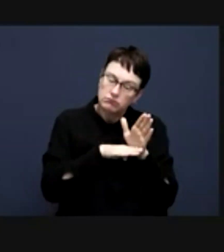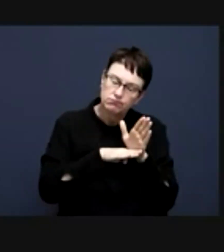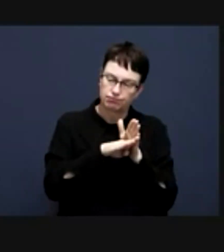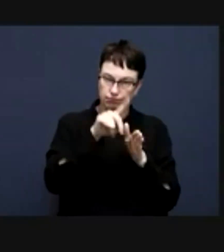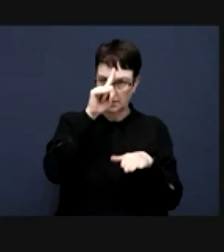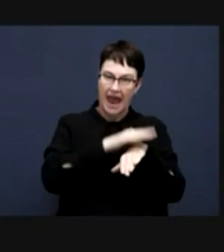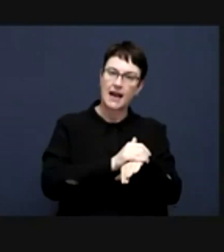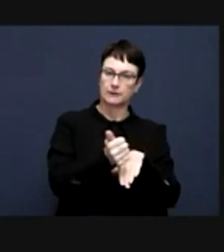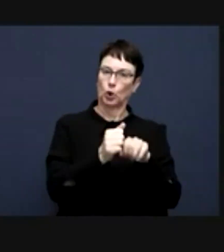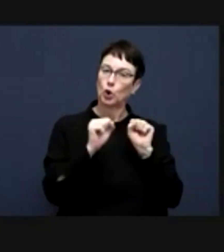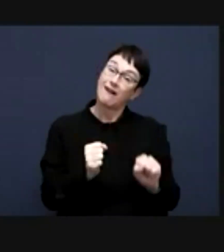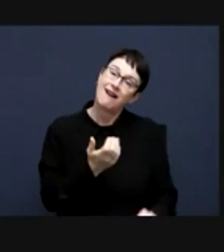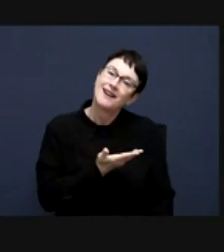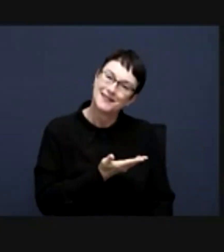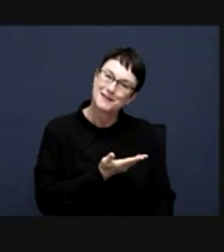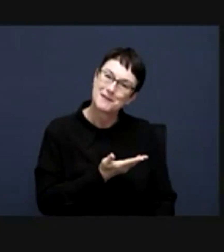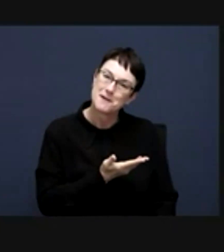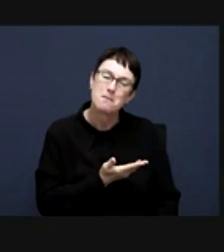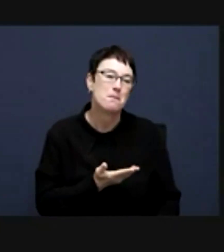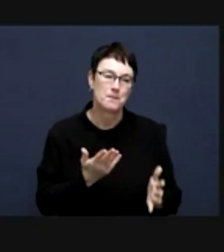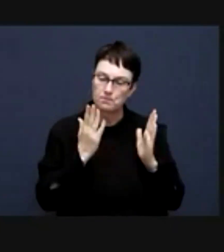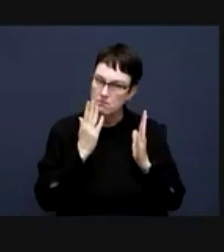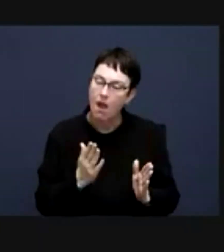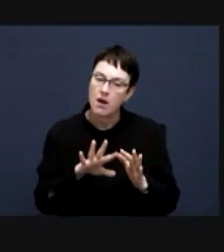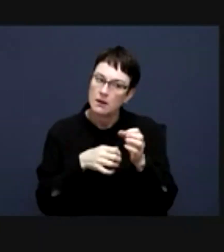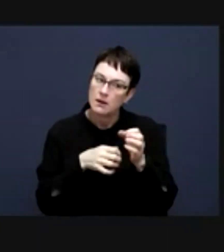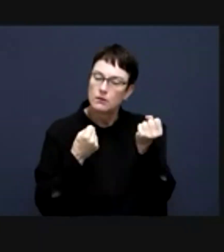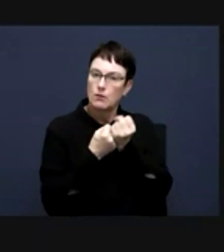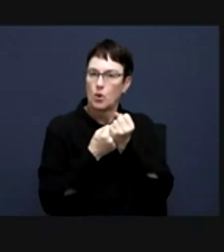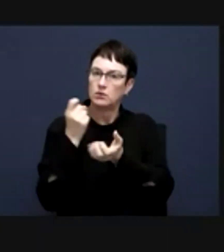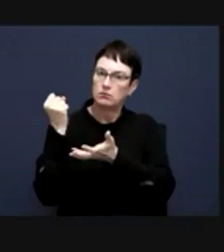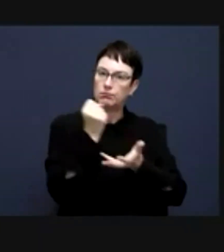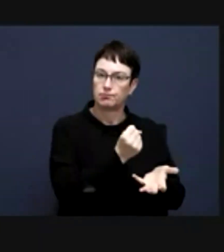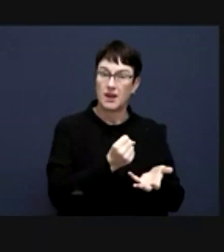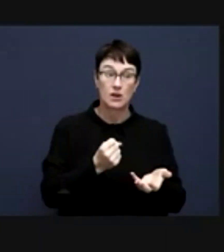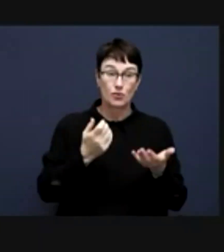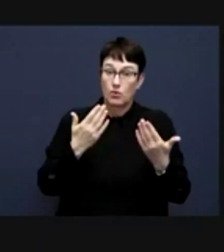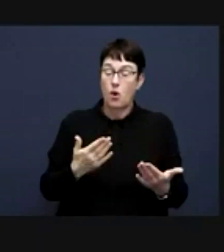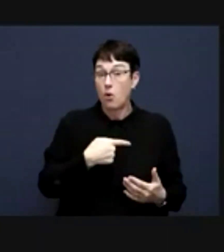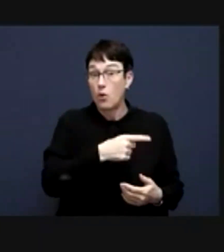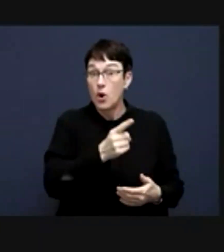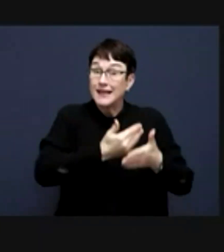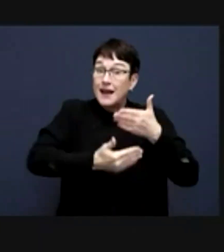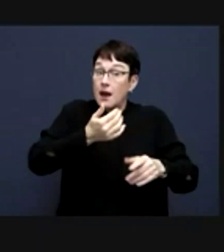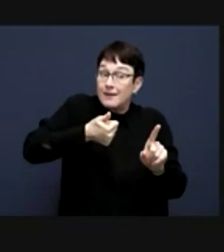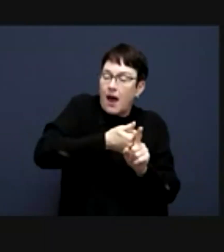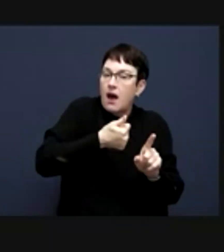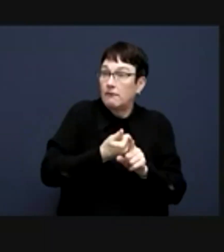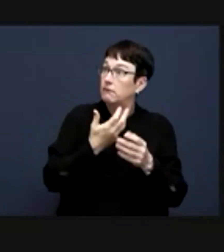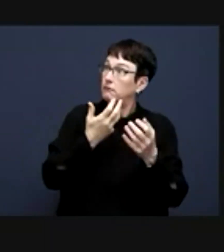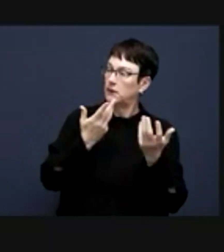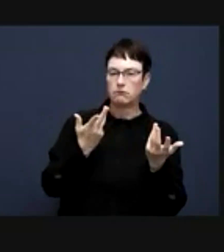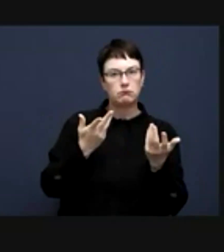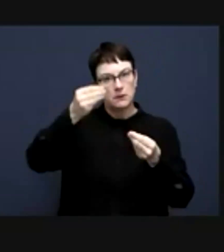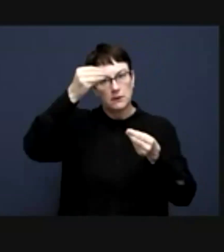Web Accessibility Directive showed that there is a shortage of accessibility professionals, and we believe that this should be a